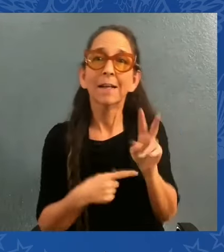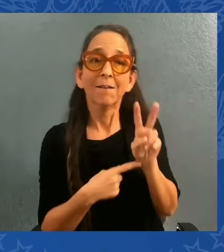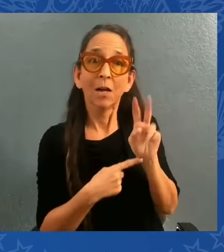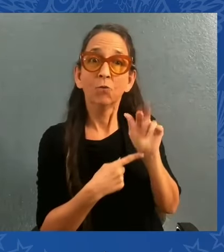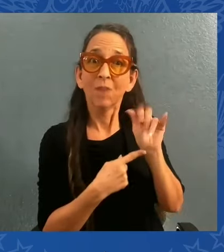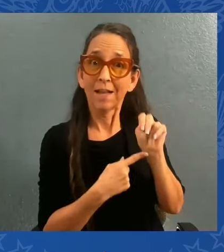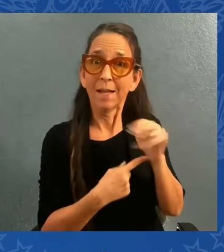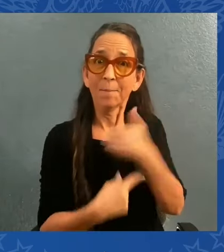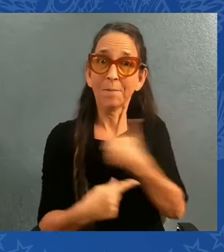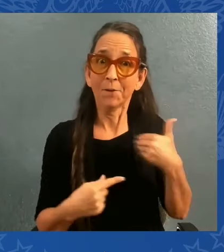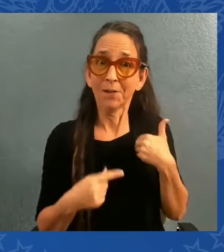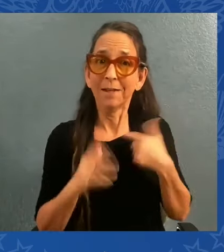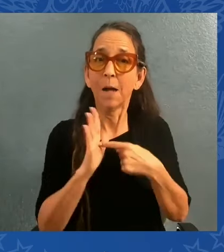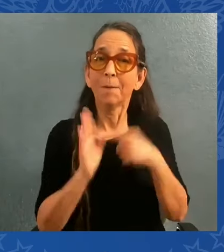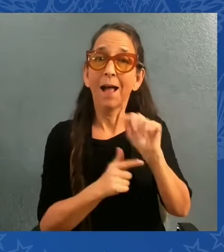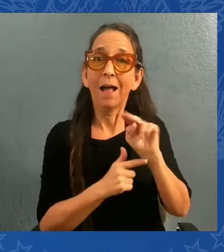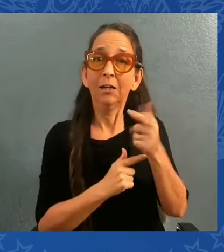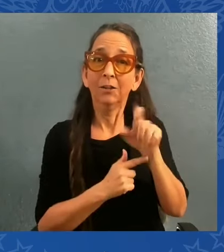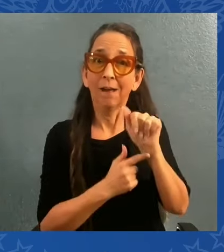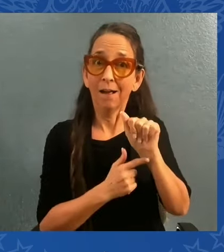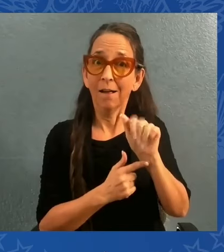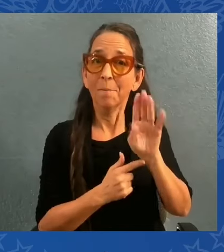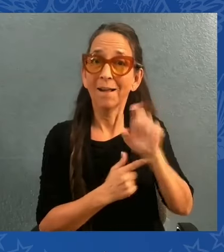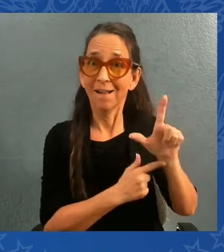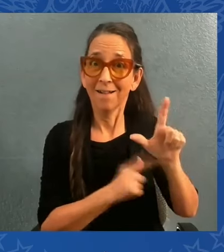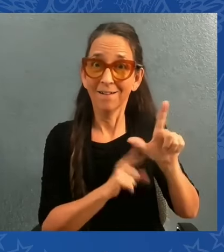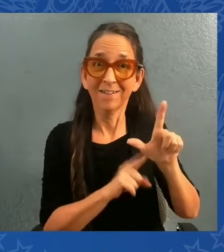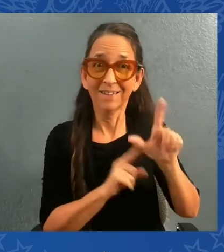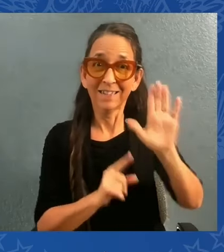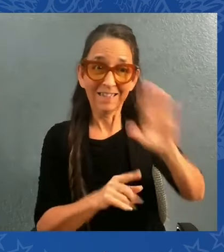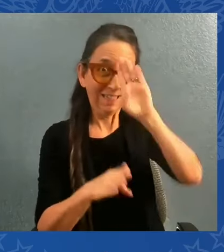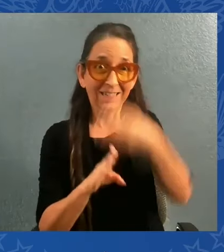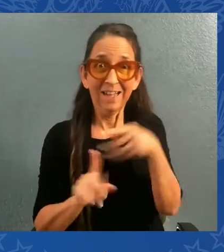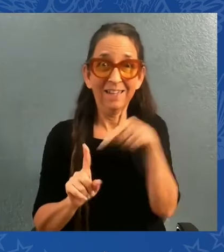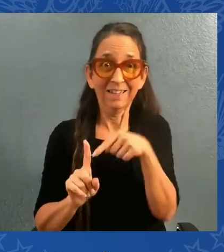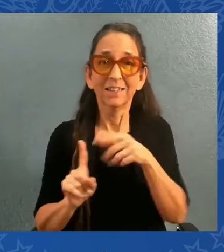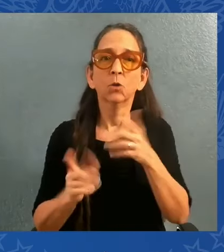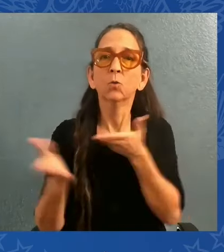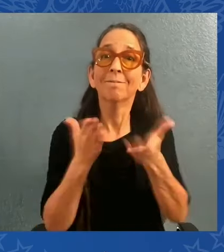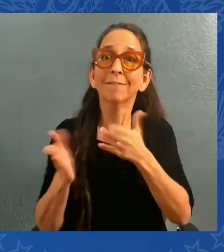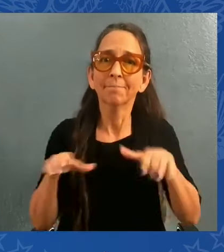Angela's son, Sean, served 20 years in the Army and died by suicide in 2021.